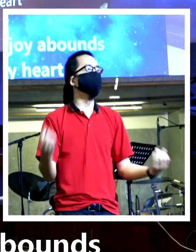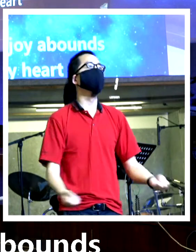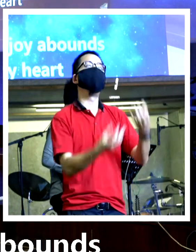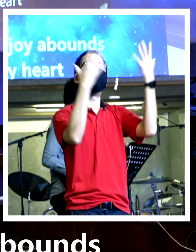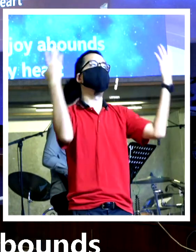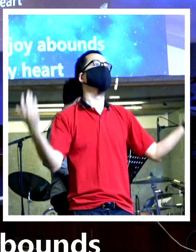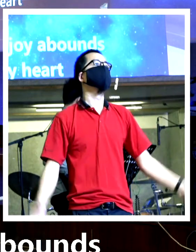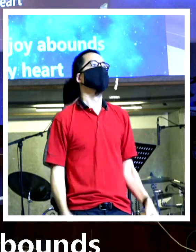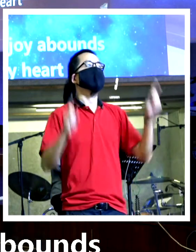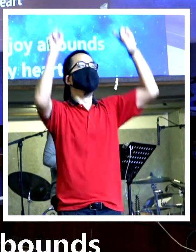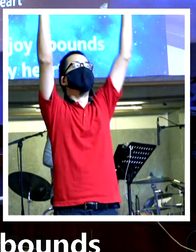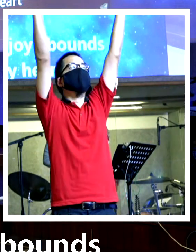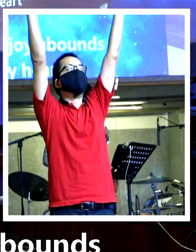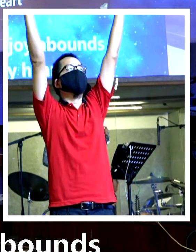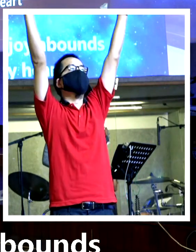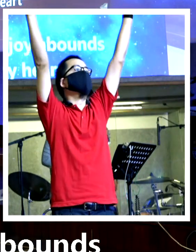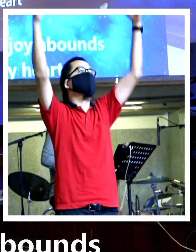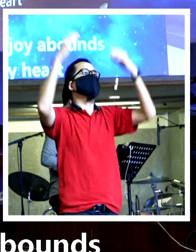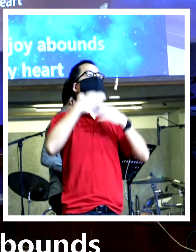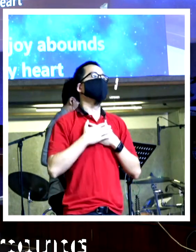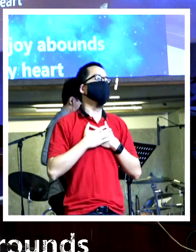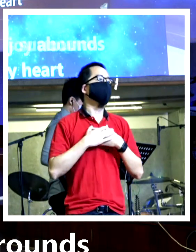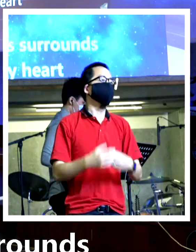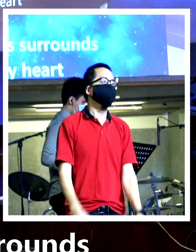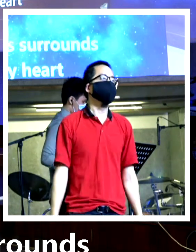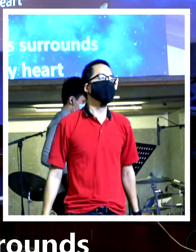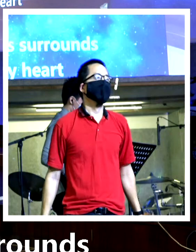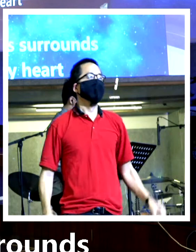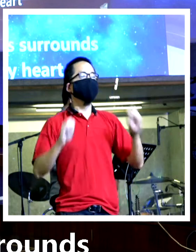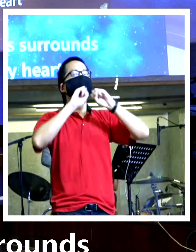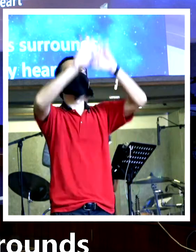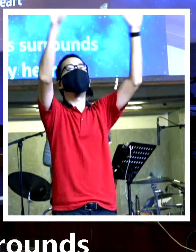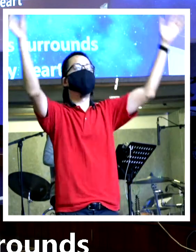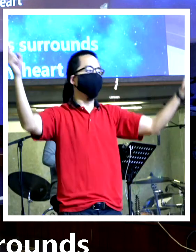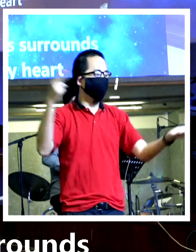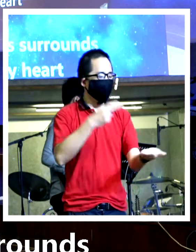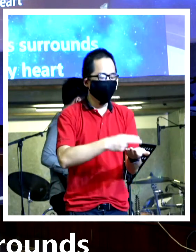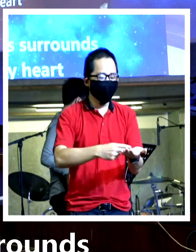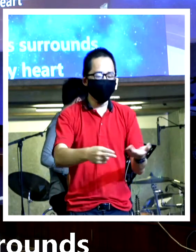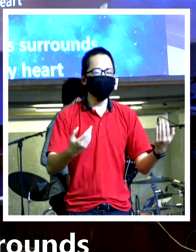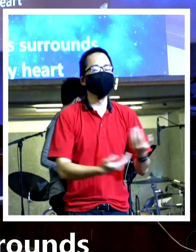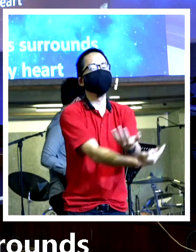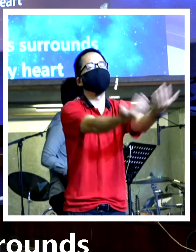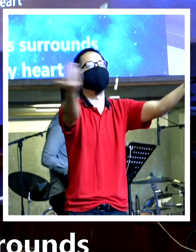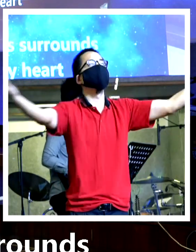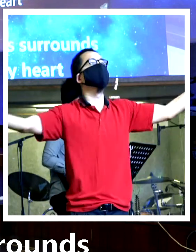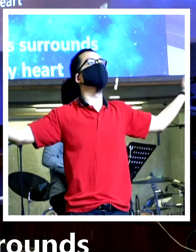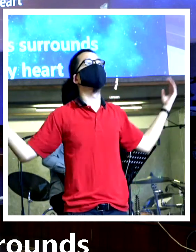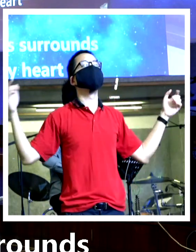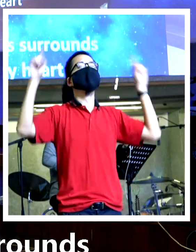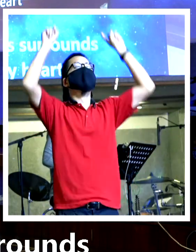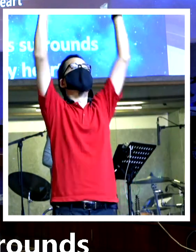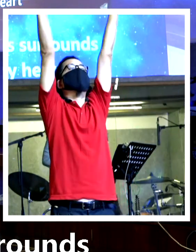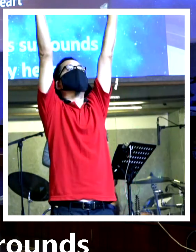joys abound. Heaven is in my heart. The light of holiness